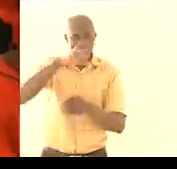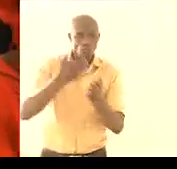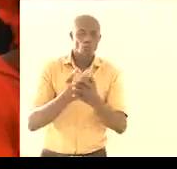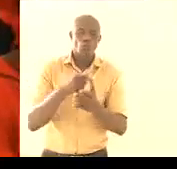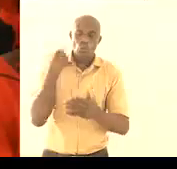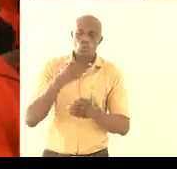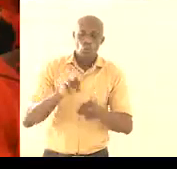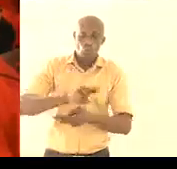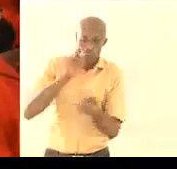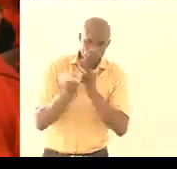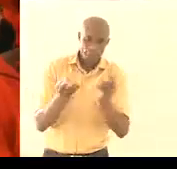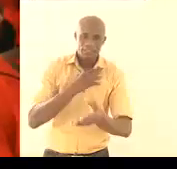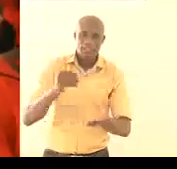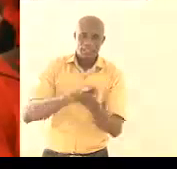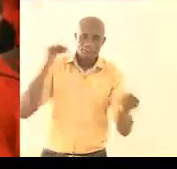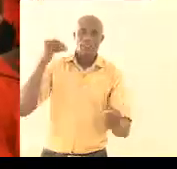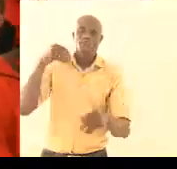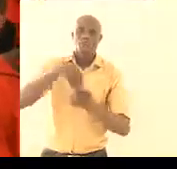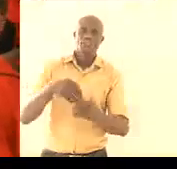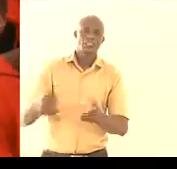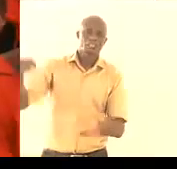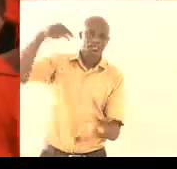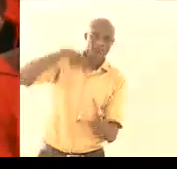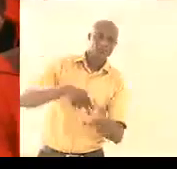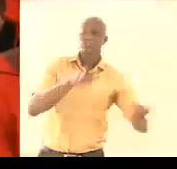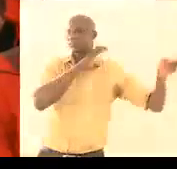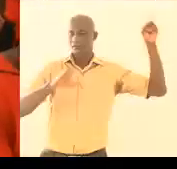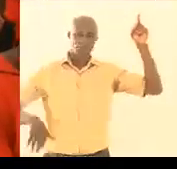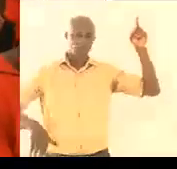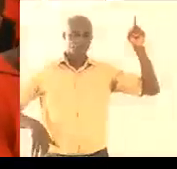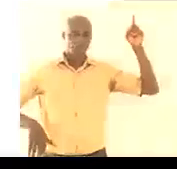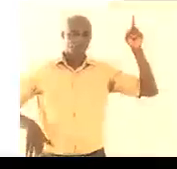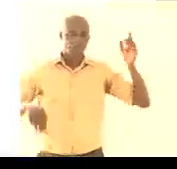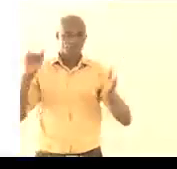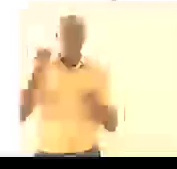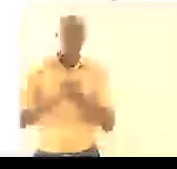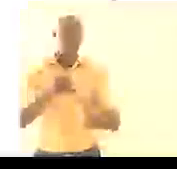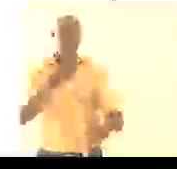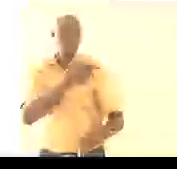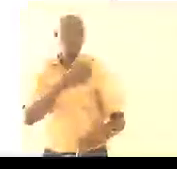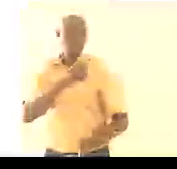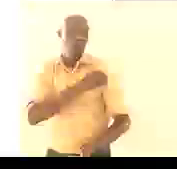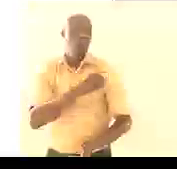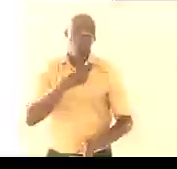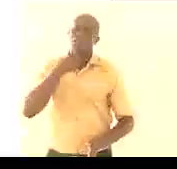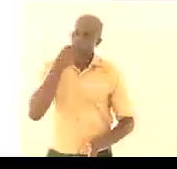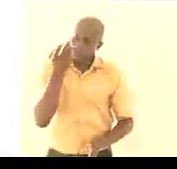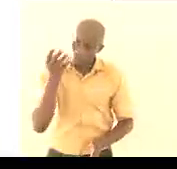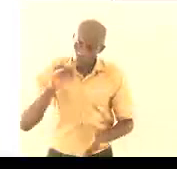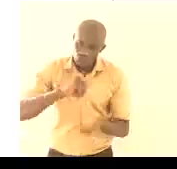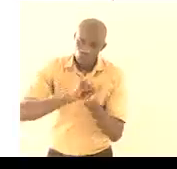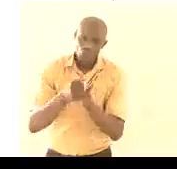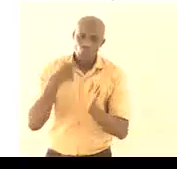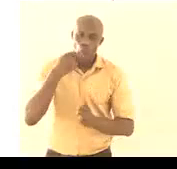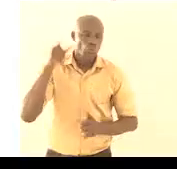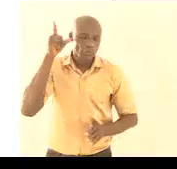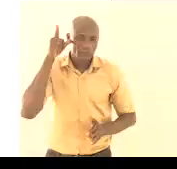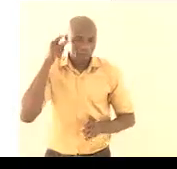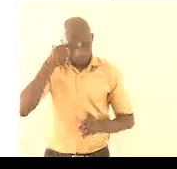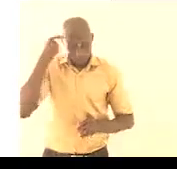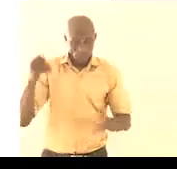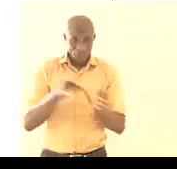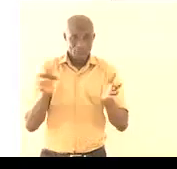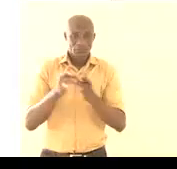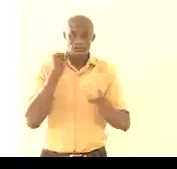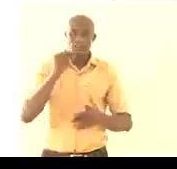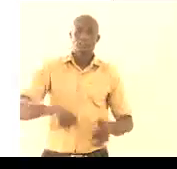repent and believe in the risen Christ. That is what St. Peter told those who listened to him. Because Jesus